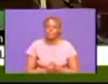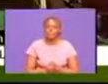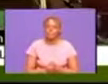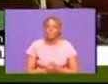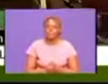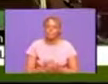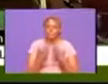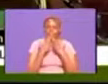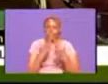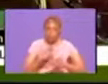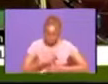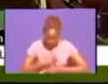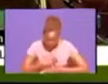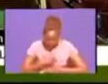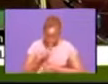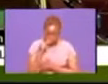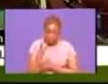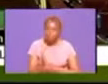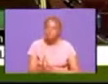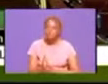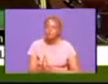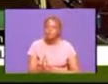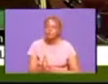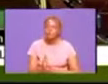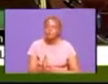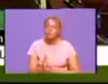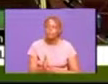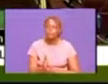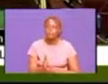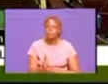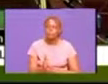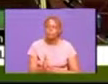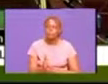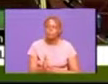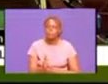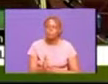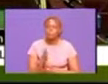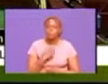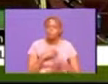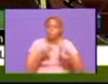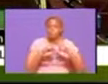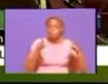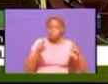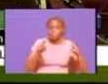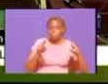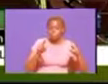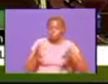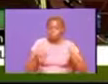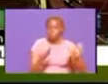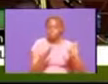Thank you, Mr. Speaker. And from the onset, I wish to take